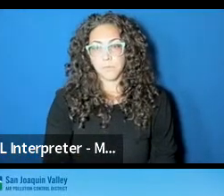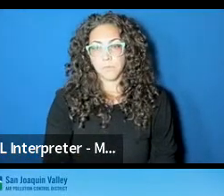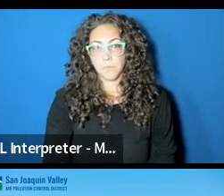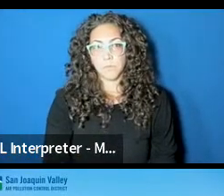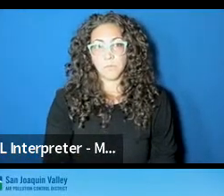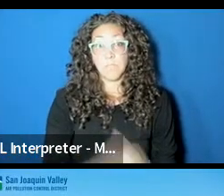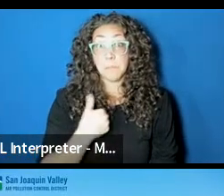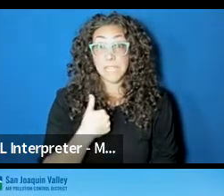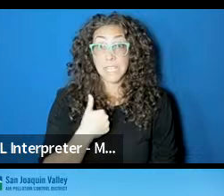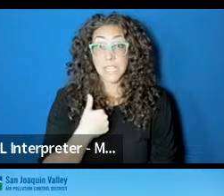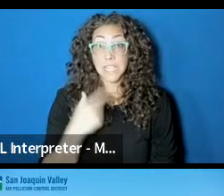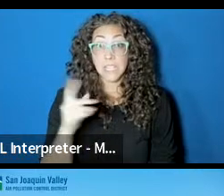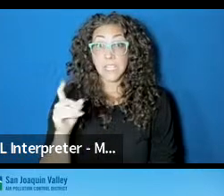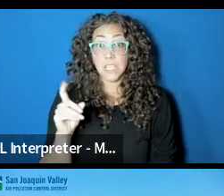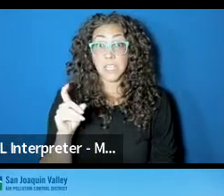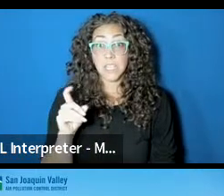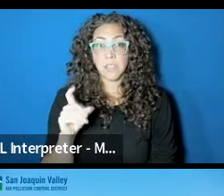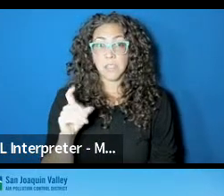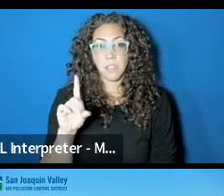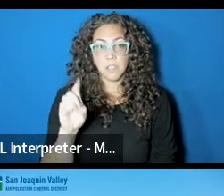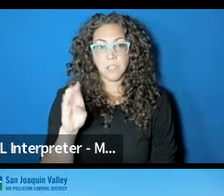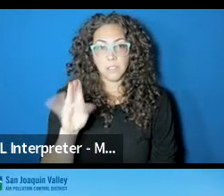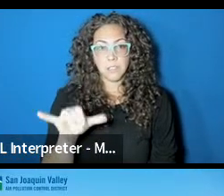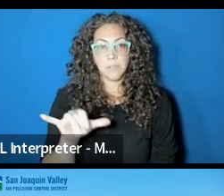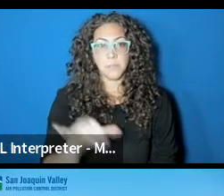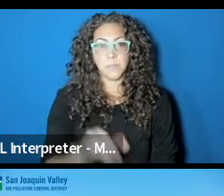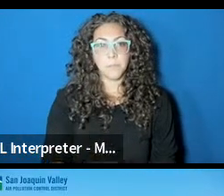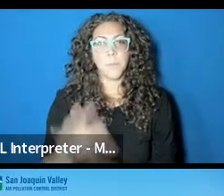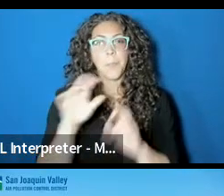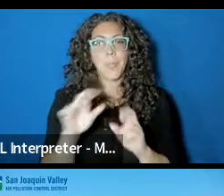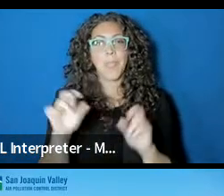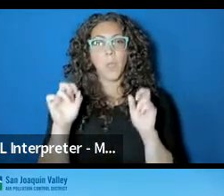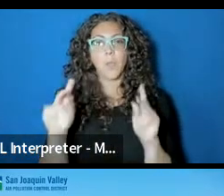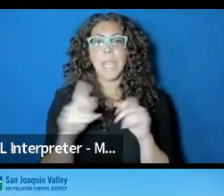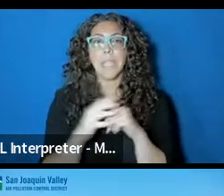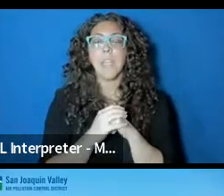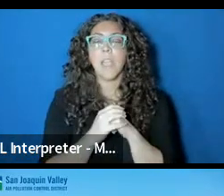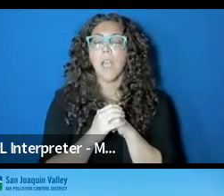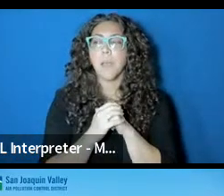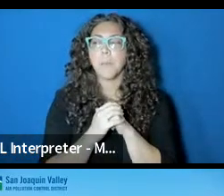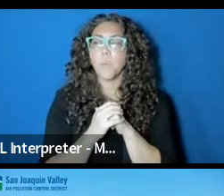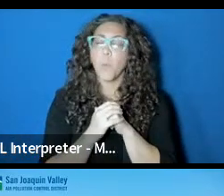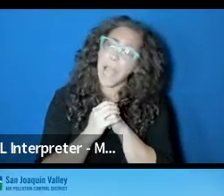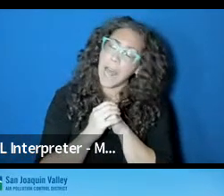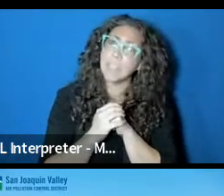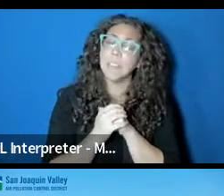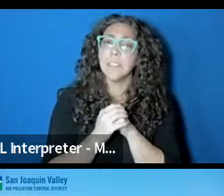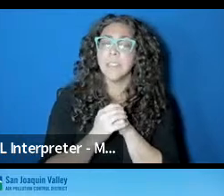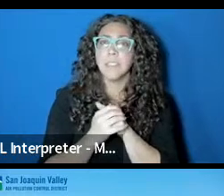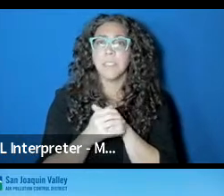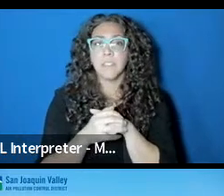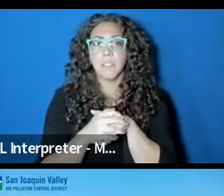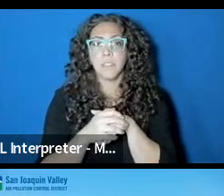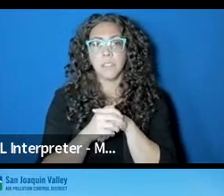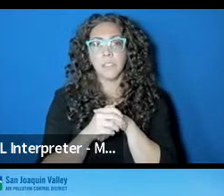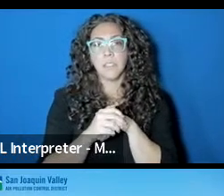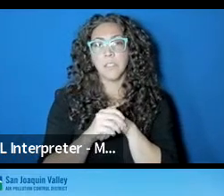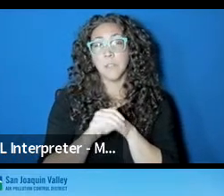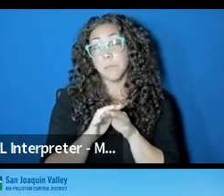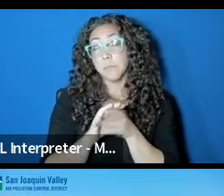Me? Debbie, okay. Well, if you even